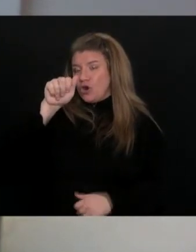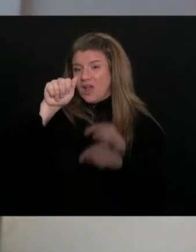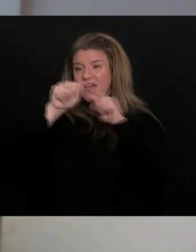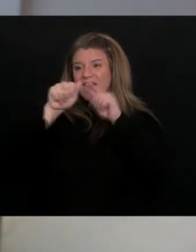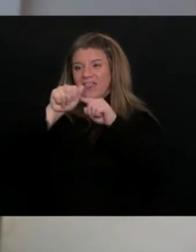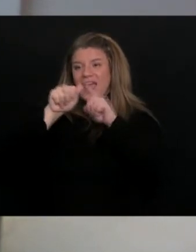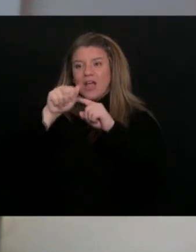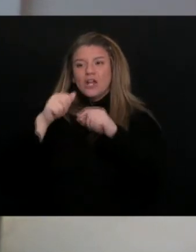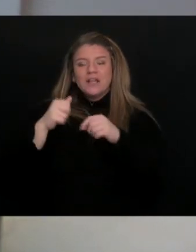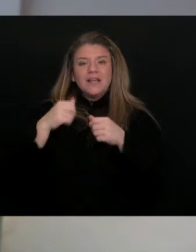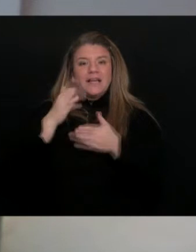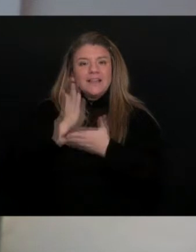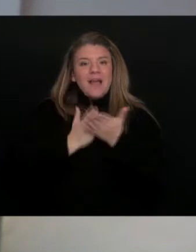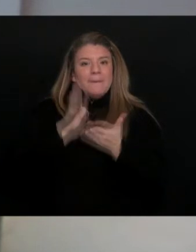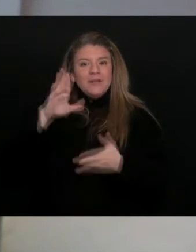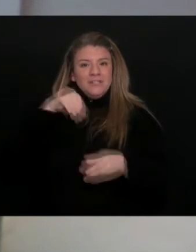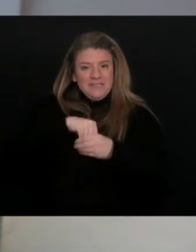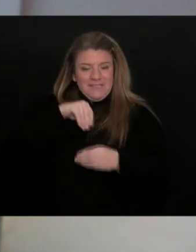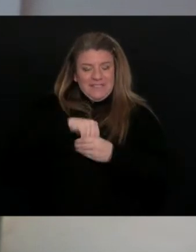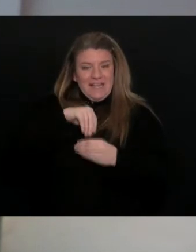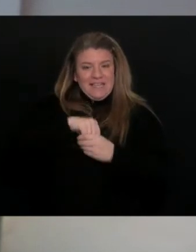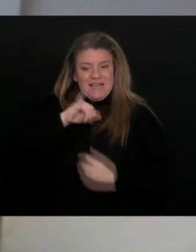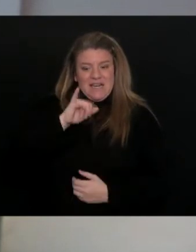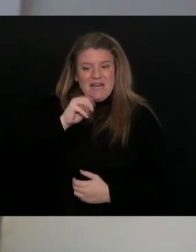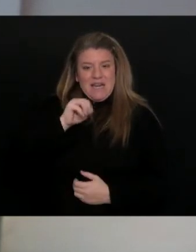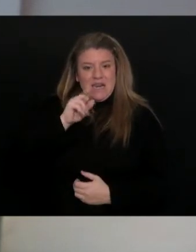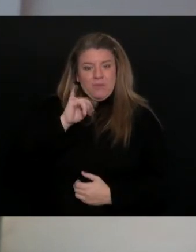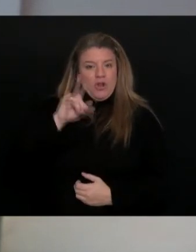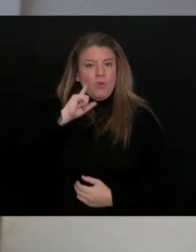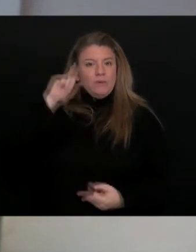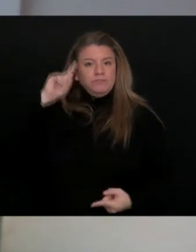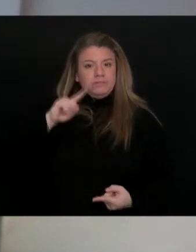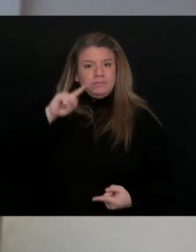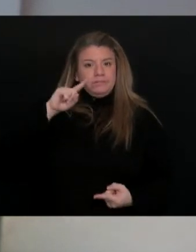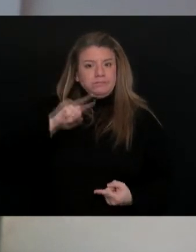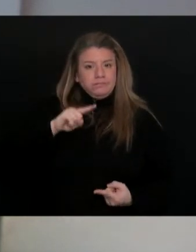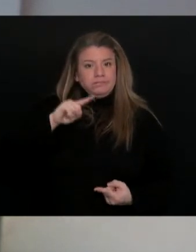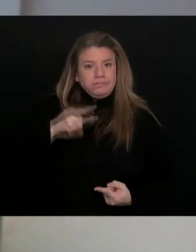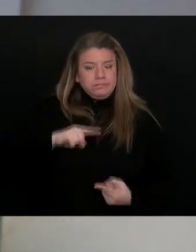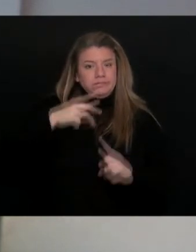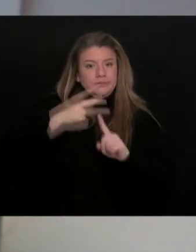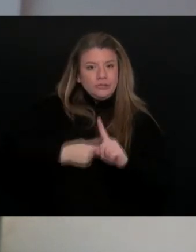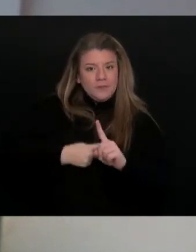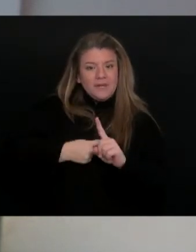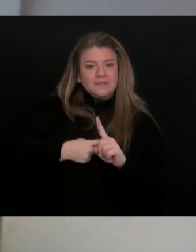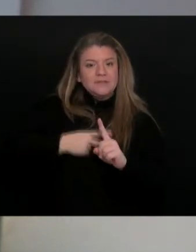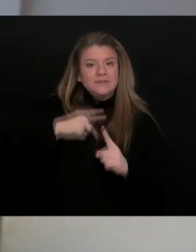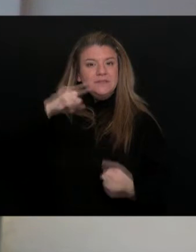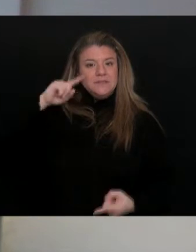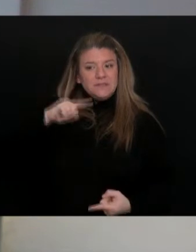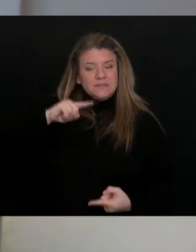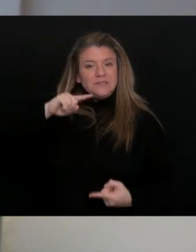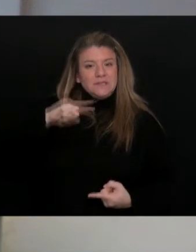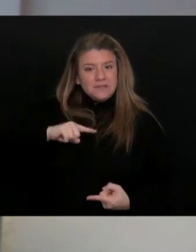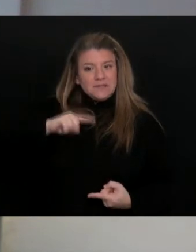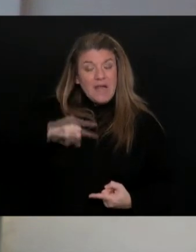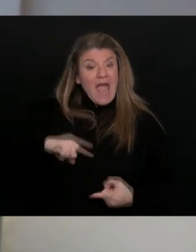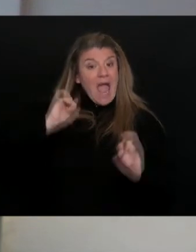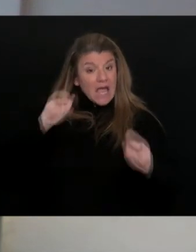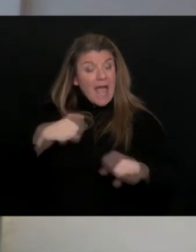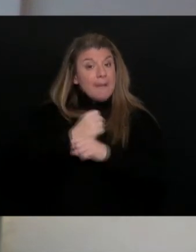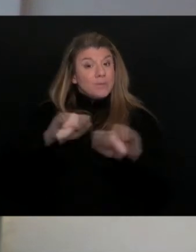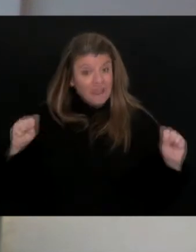some of its ability to reduce infection at about 2 months, but still retains its ability to protect people